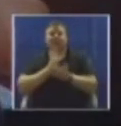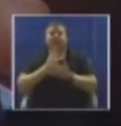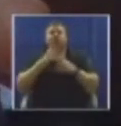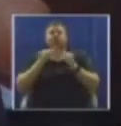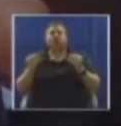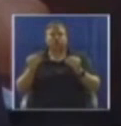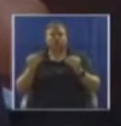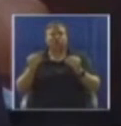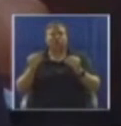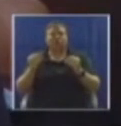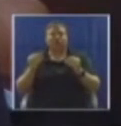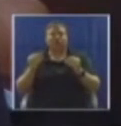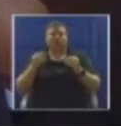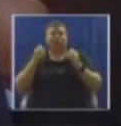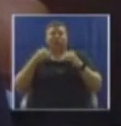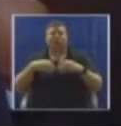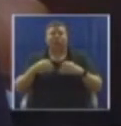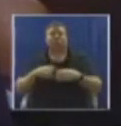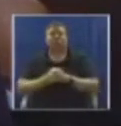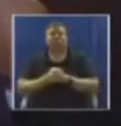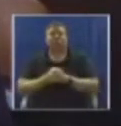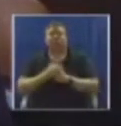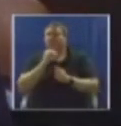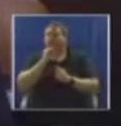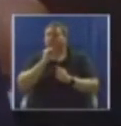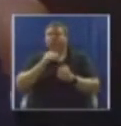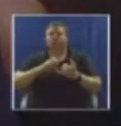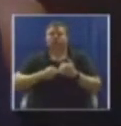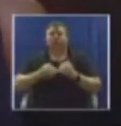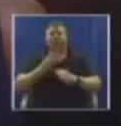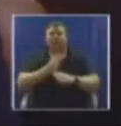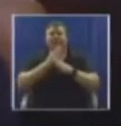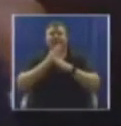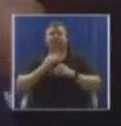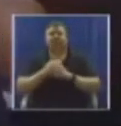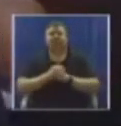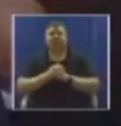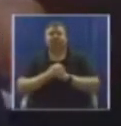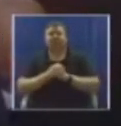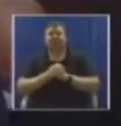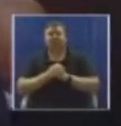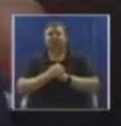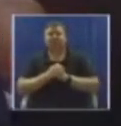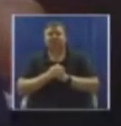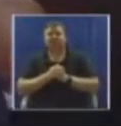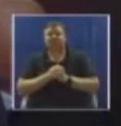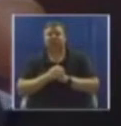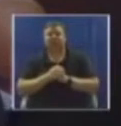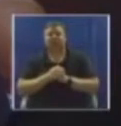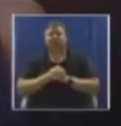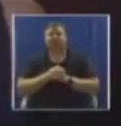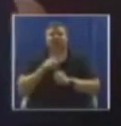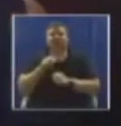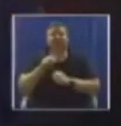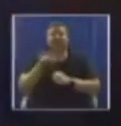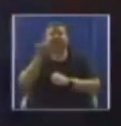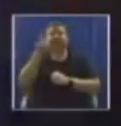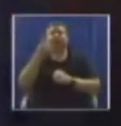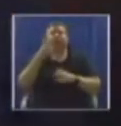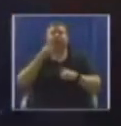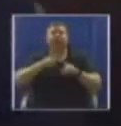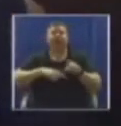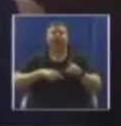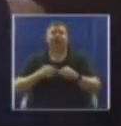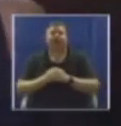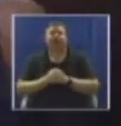loss rather than try and prevent it. Well, it emphasizes both. This is the first failure. Nothing